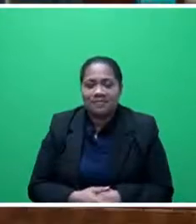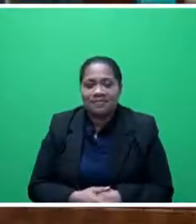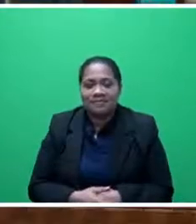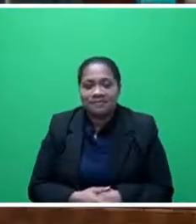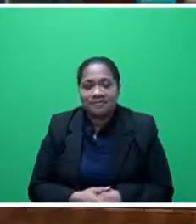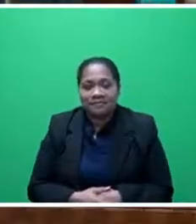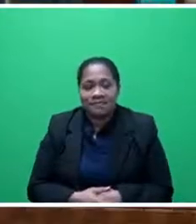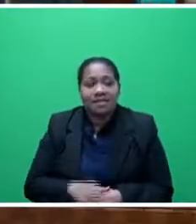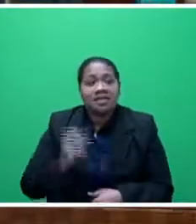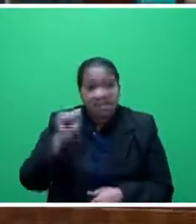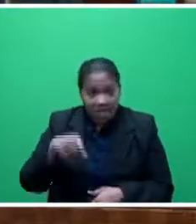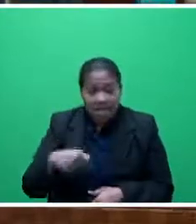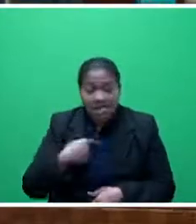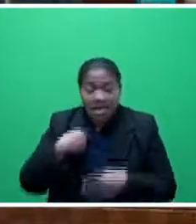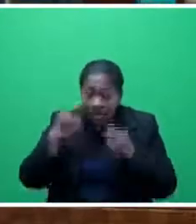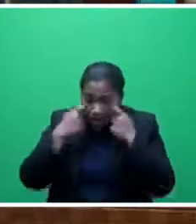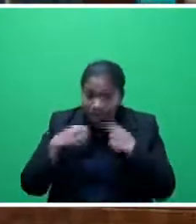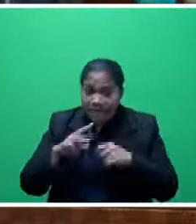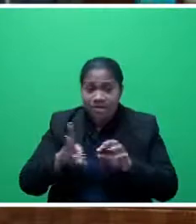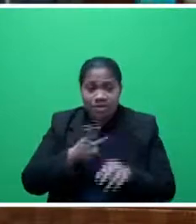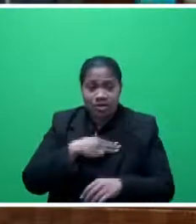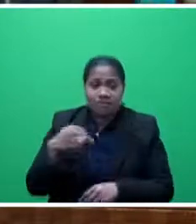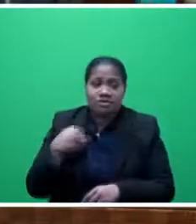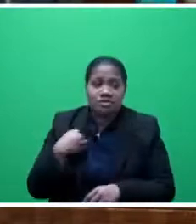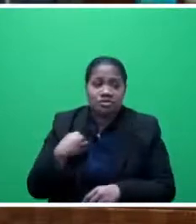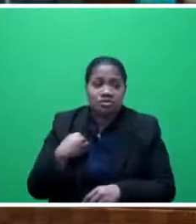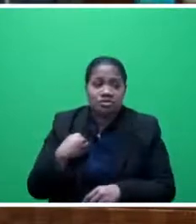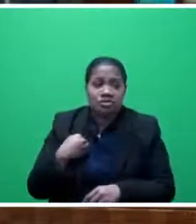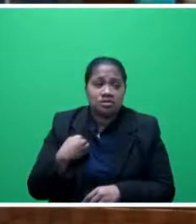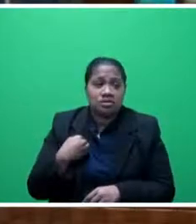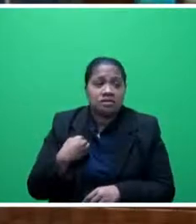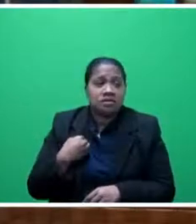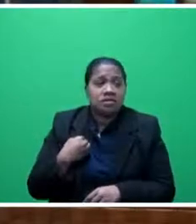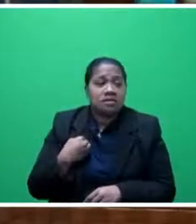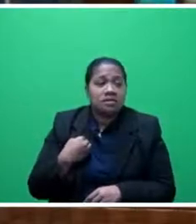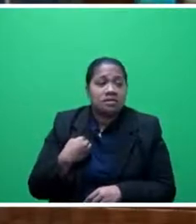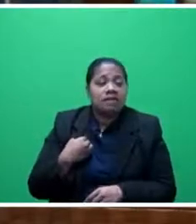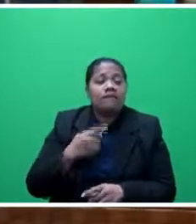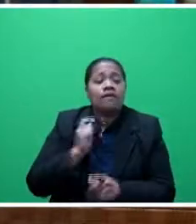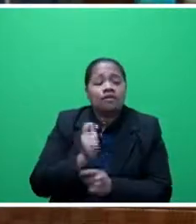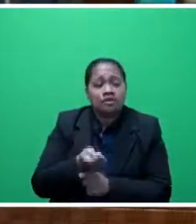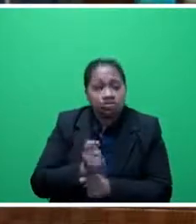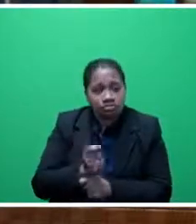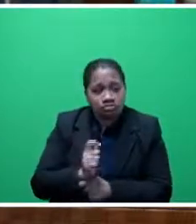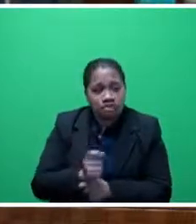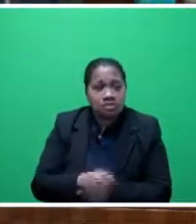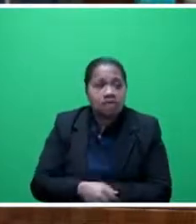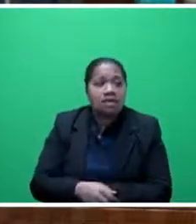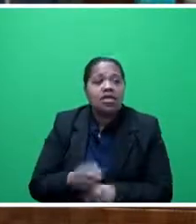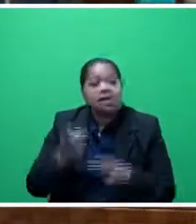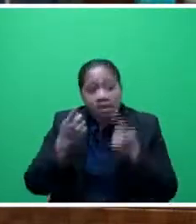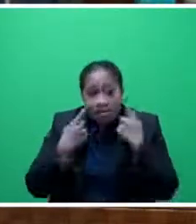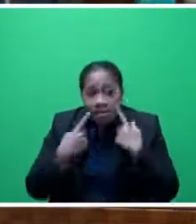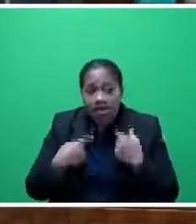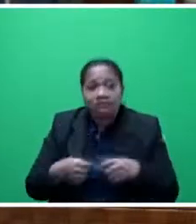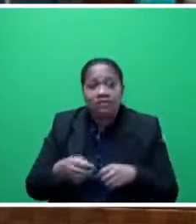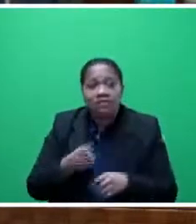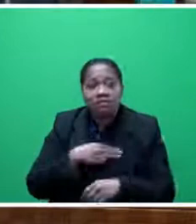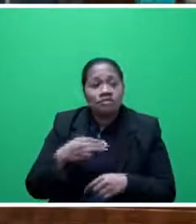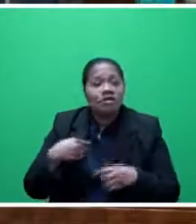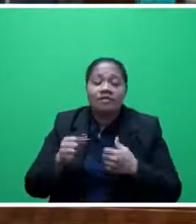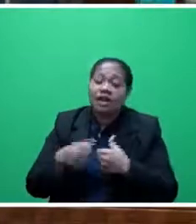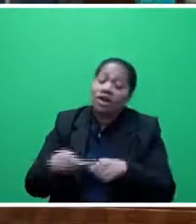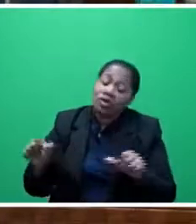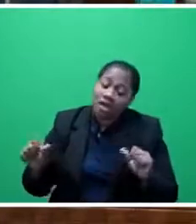Yes, I cry for the ministries of primary industry. I cry for the Minister for Fisheries. I cry for the Minister for Agriculture.